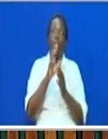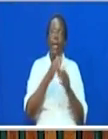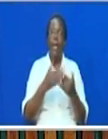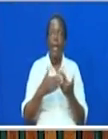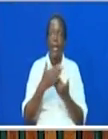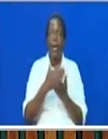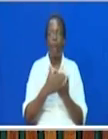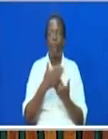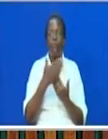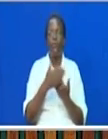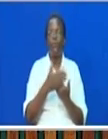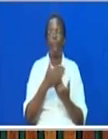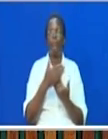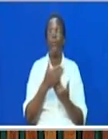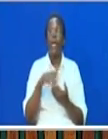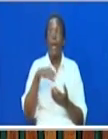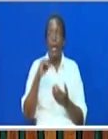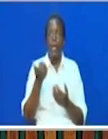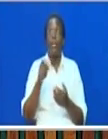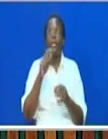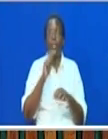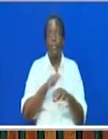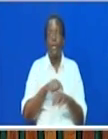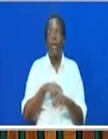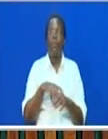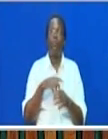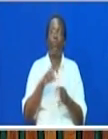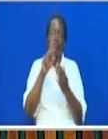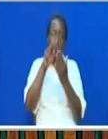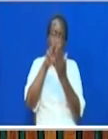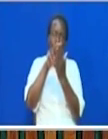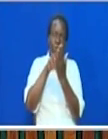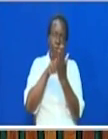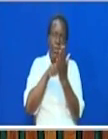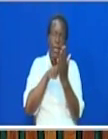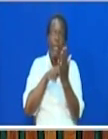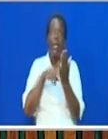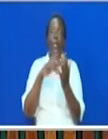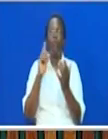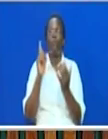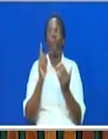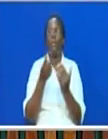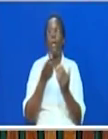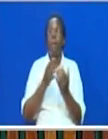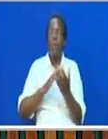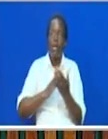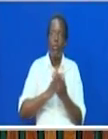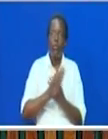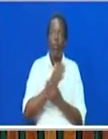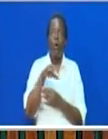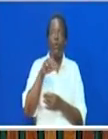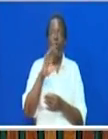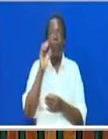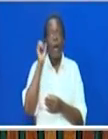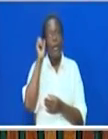Anytime you're answering a question, read the instructions carefully and make sure that you are understanding what